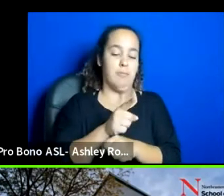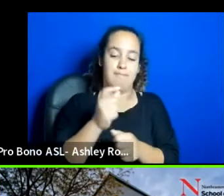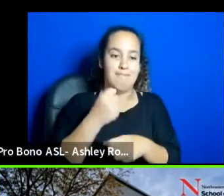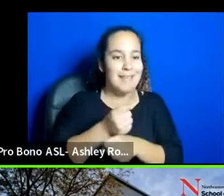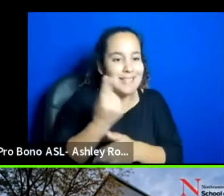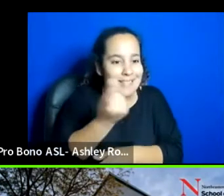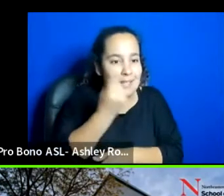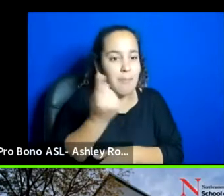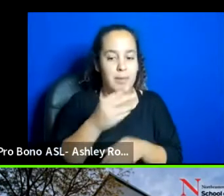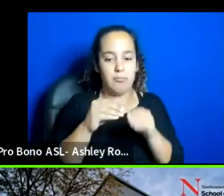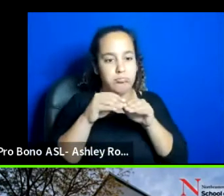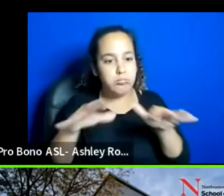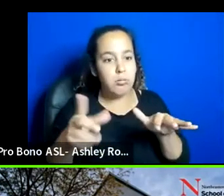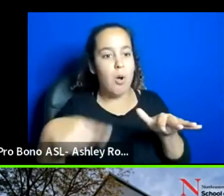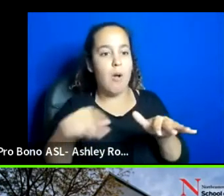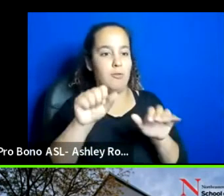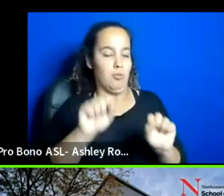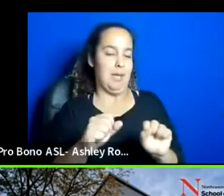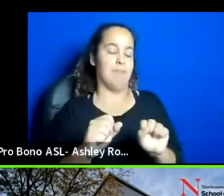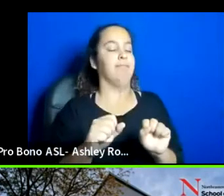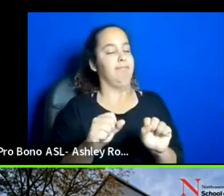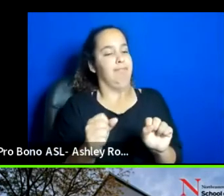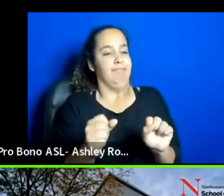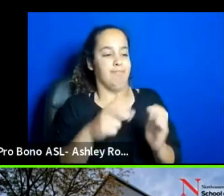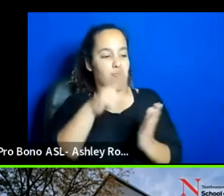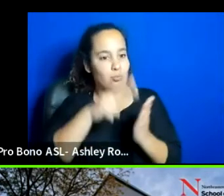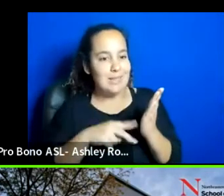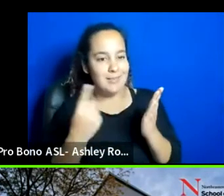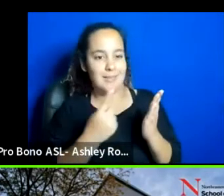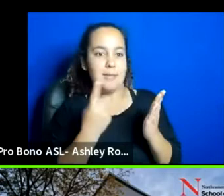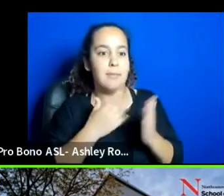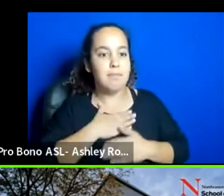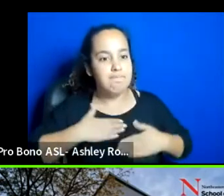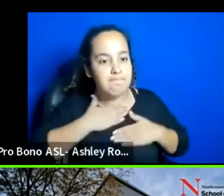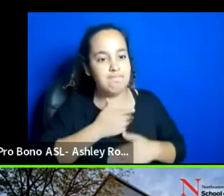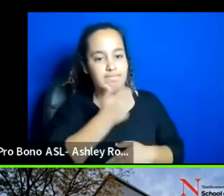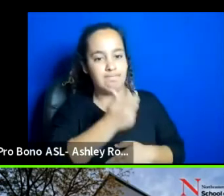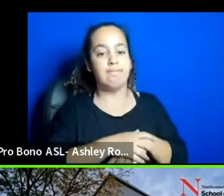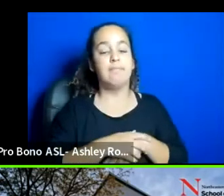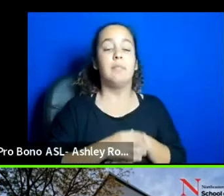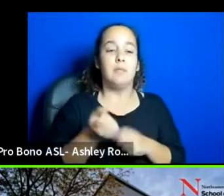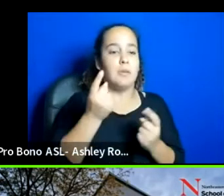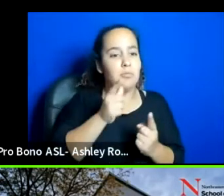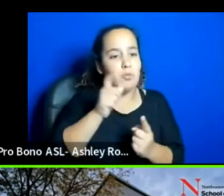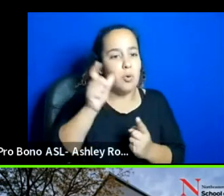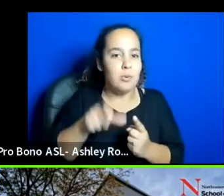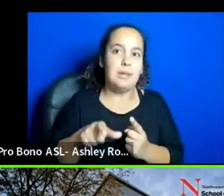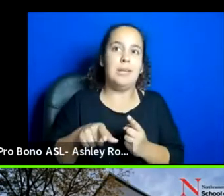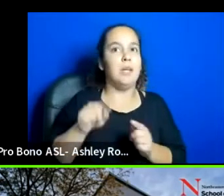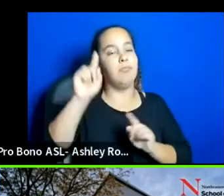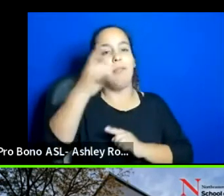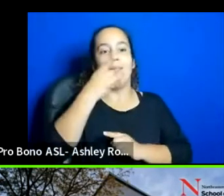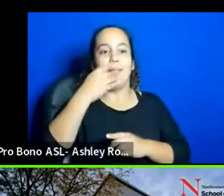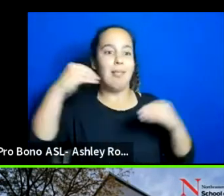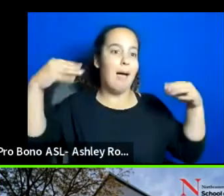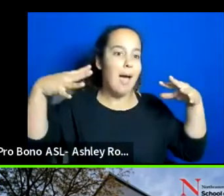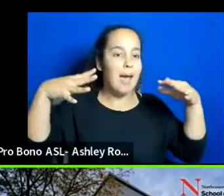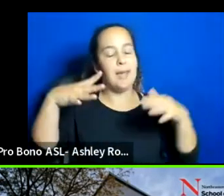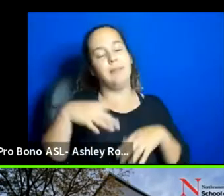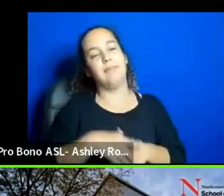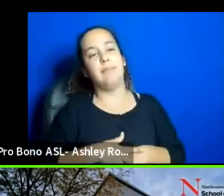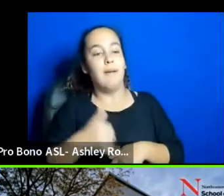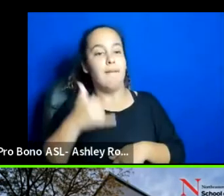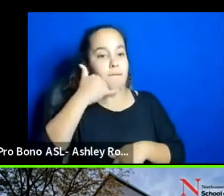classic 19th century inventions like the light bulb, right? Useless without electric substations, power lines, light fixtures. And the telephone is